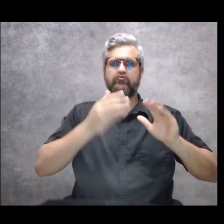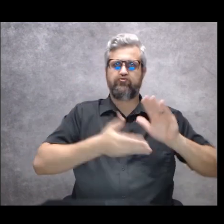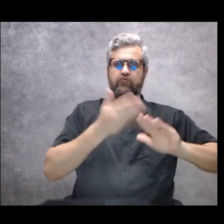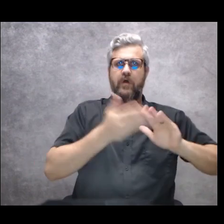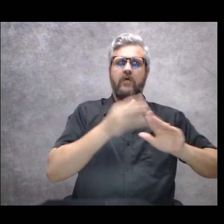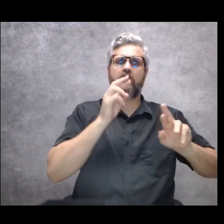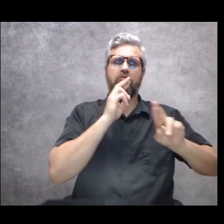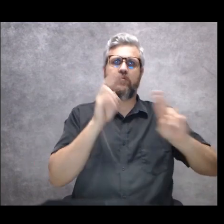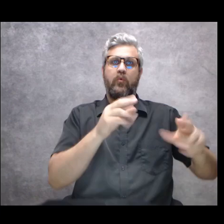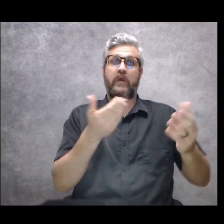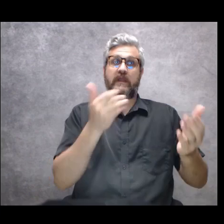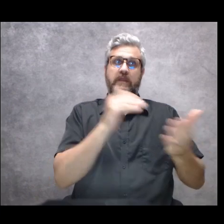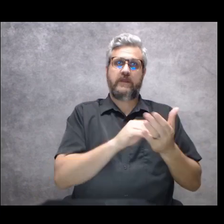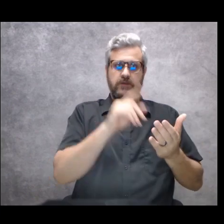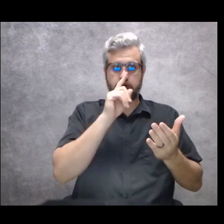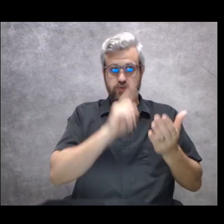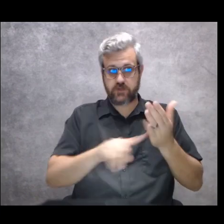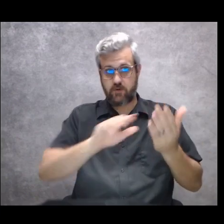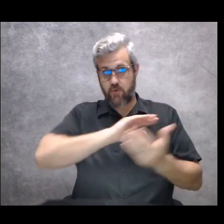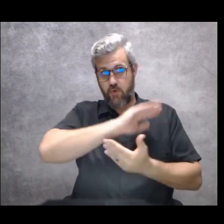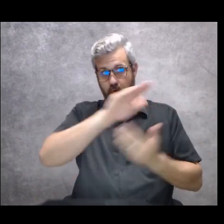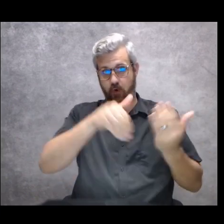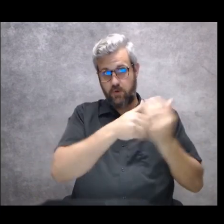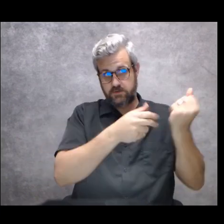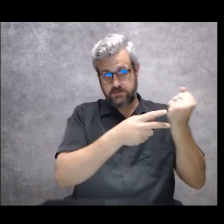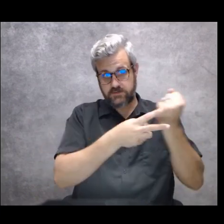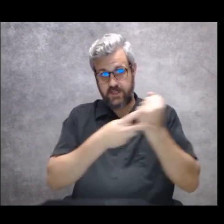all changes have been saved.